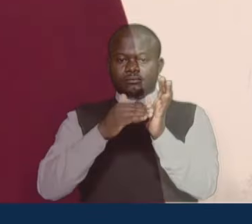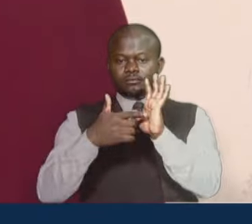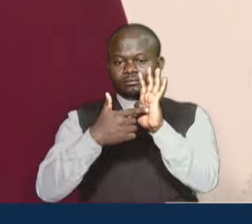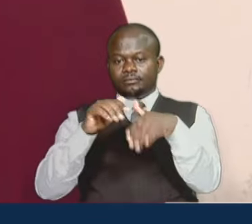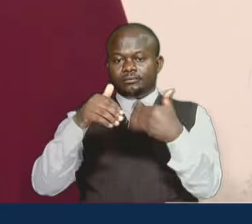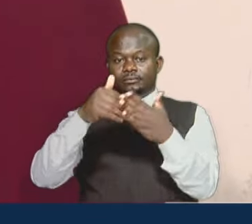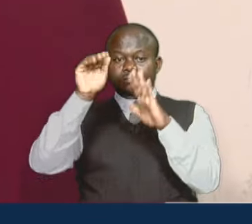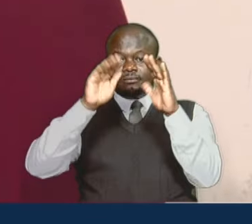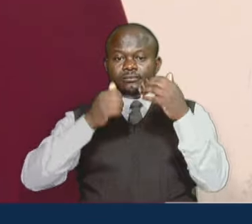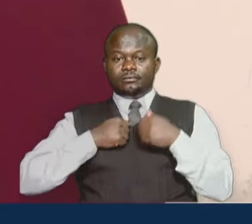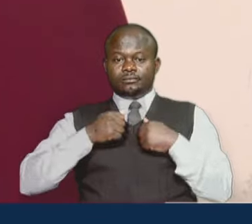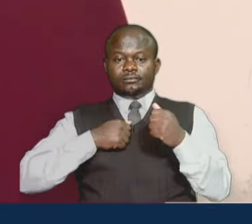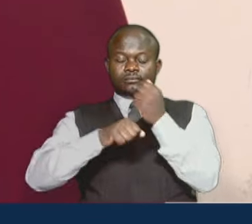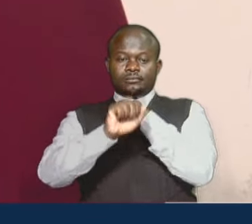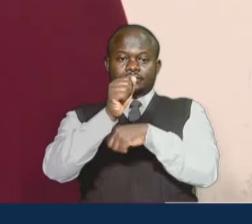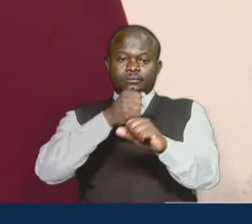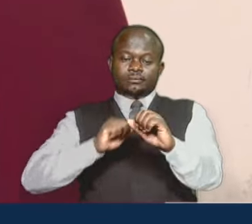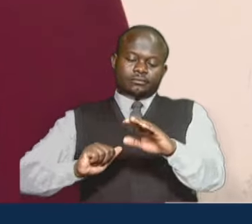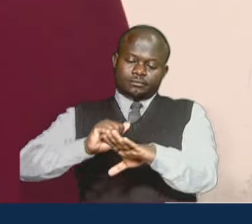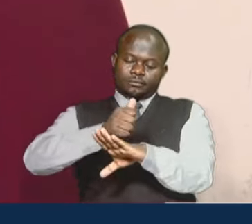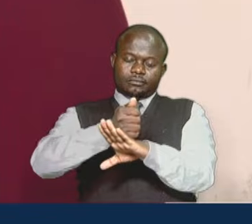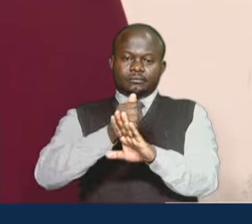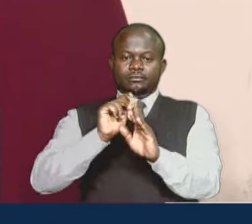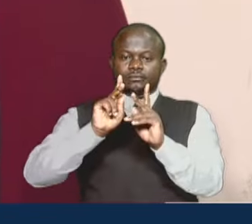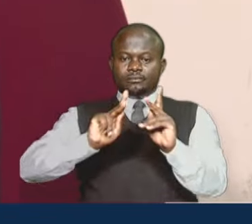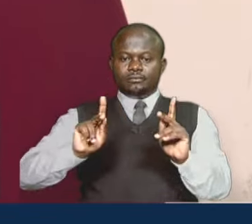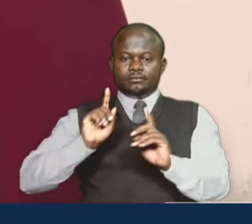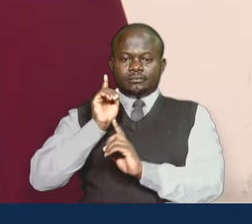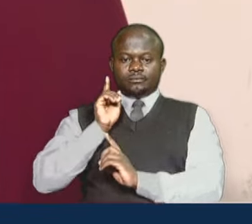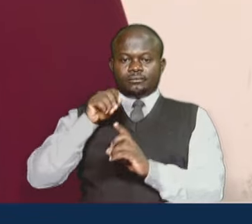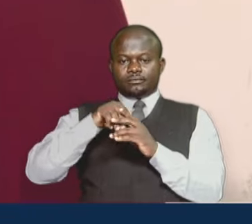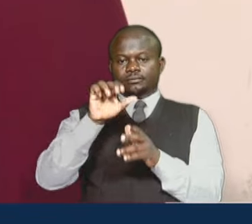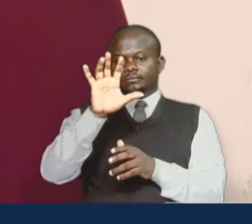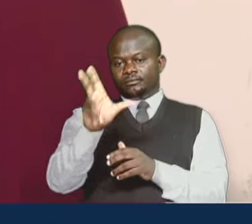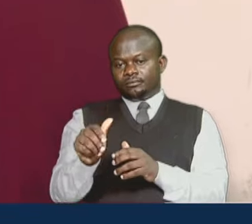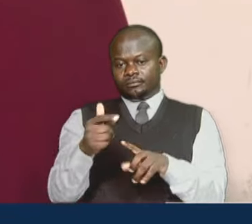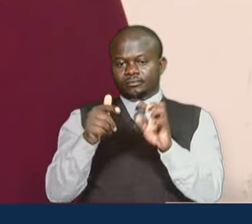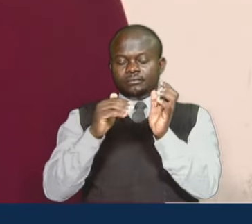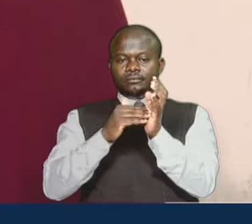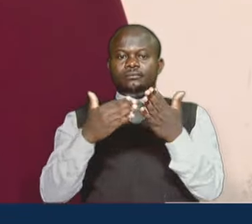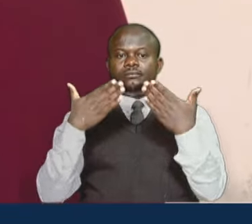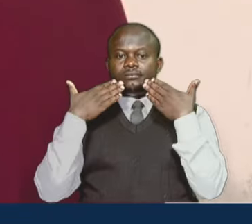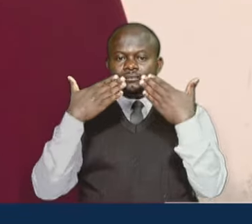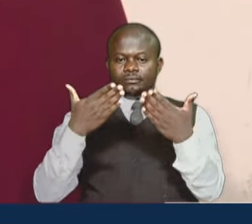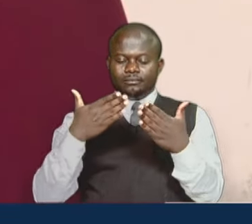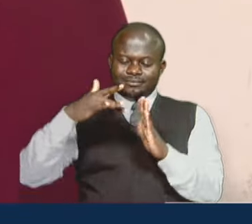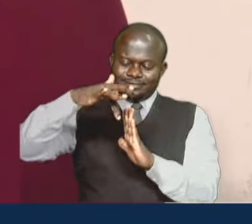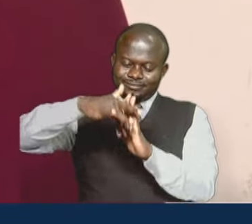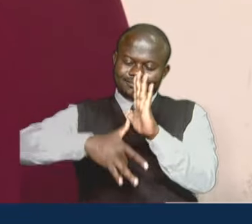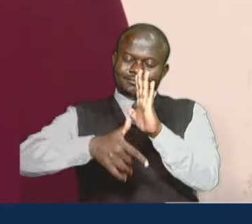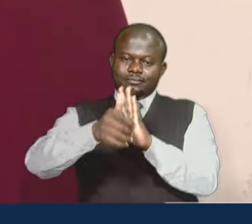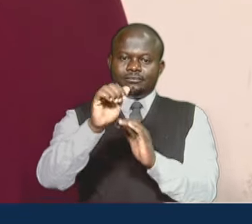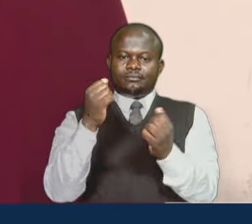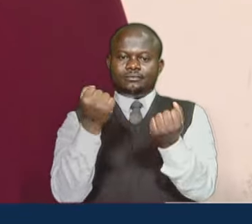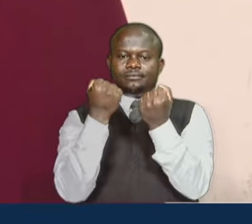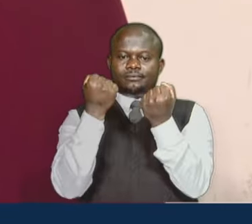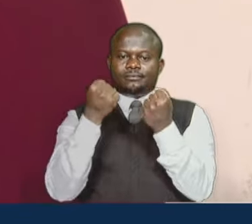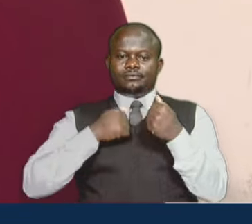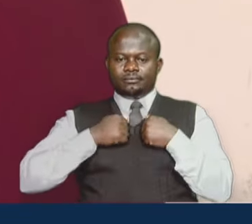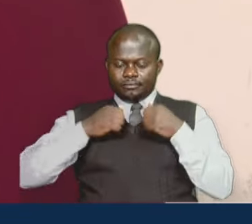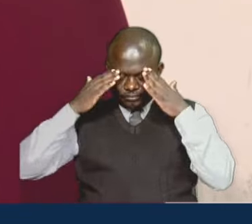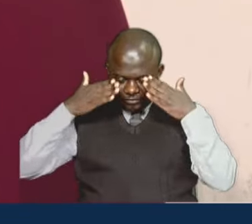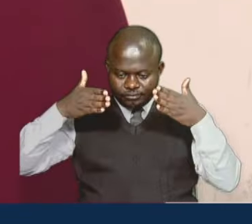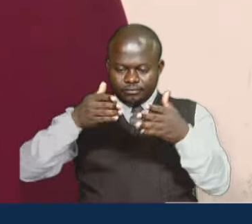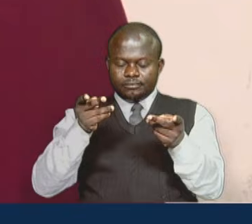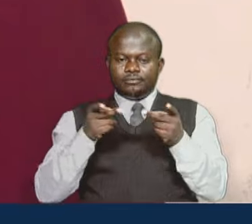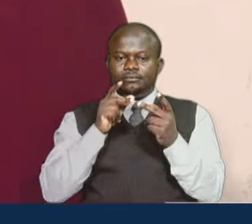rw'u Rwanda mu bikorwa byo gushyira ku ruhembe amahoro n'umutekano ku mugabane wa Afurika, ndetse anashima byimazeyo ku bw'izo mbaraga u Rwanda rwashyize mu kuyagarura aho